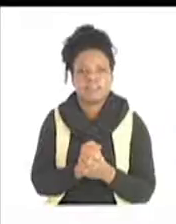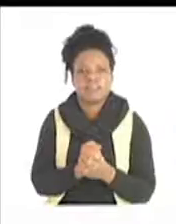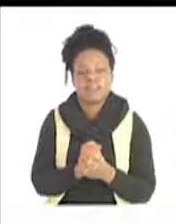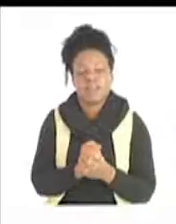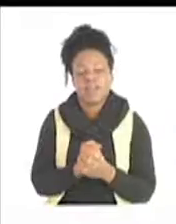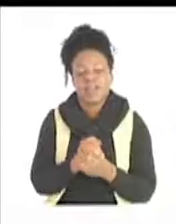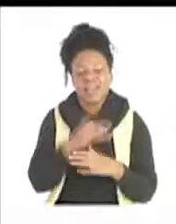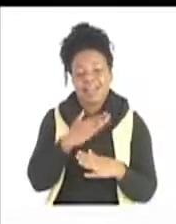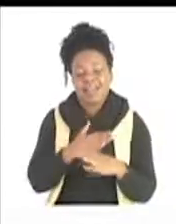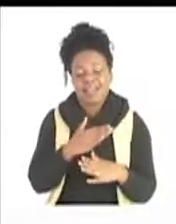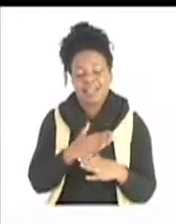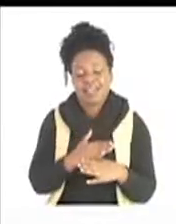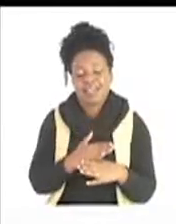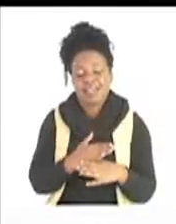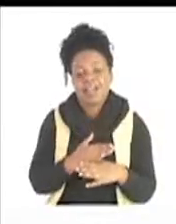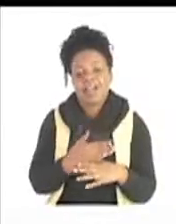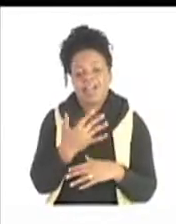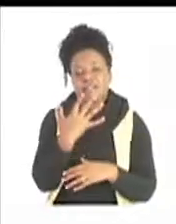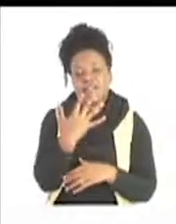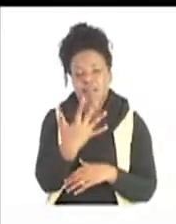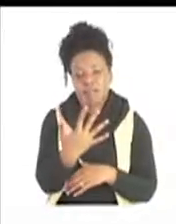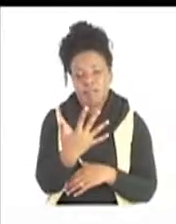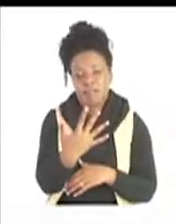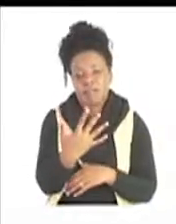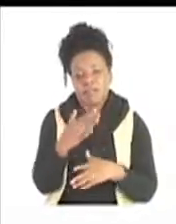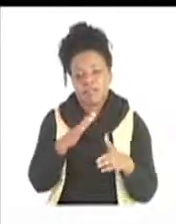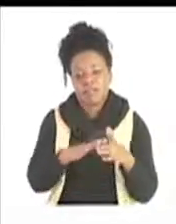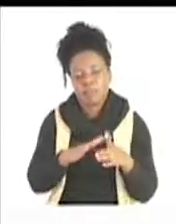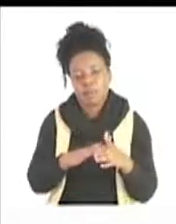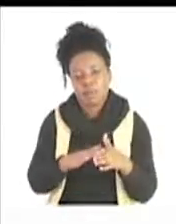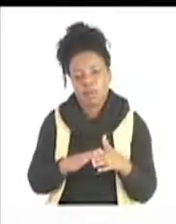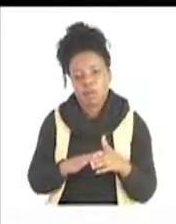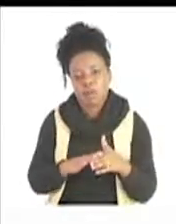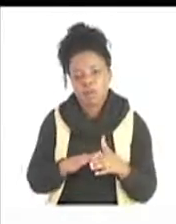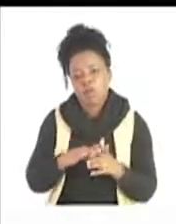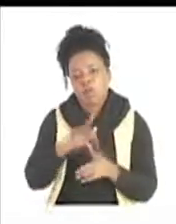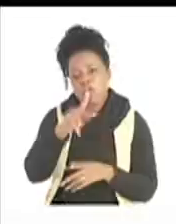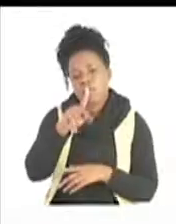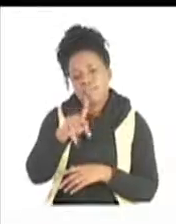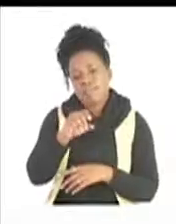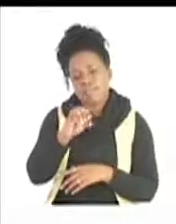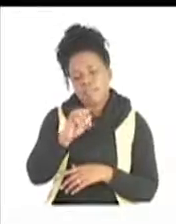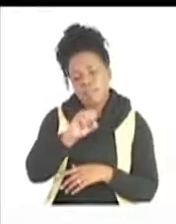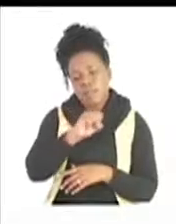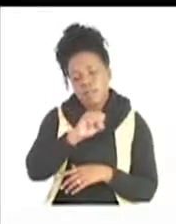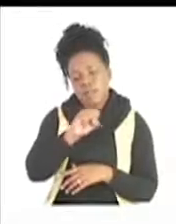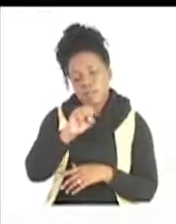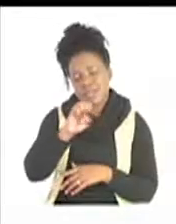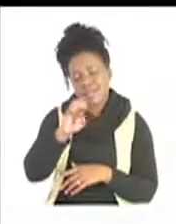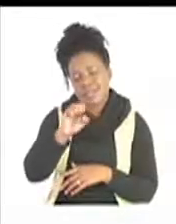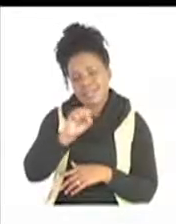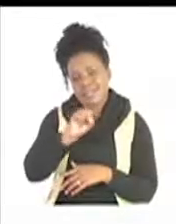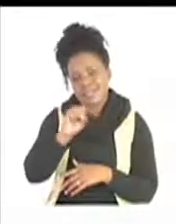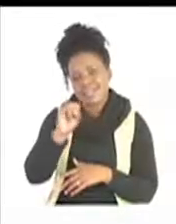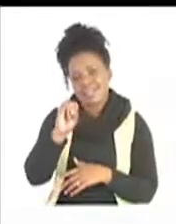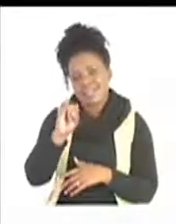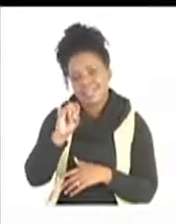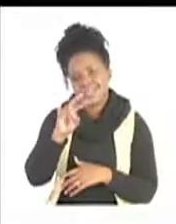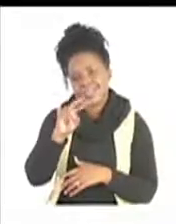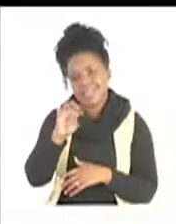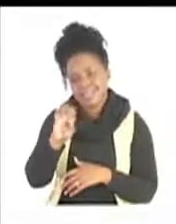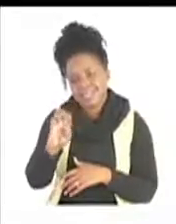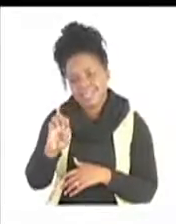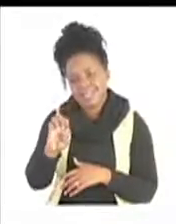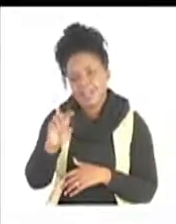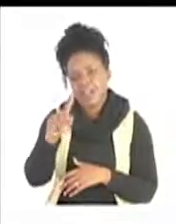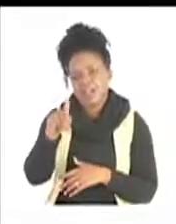possessive pronouns. Now, there is an example that is given to you in